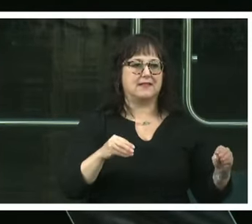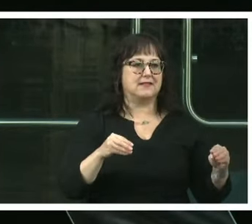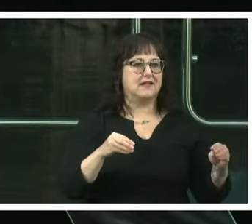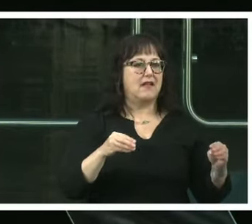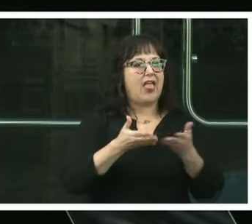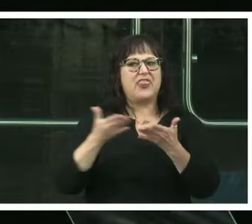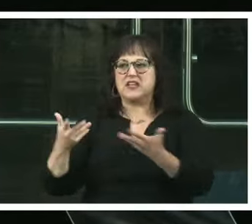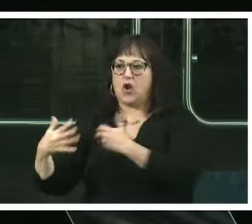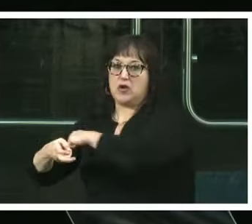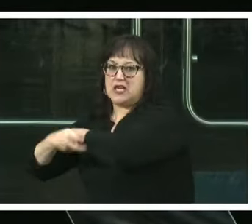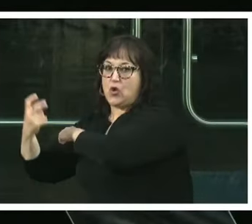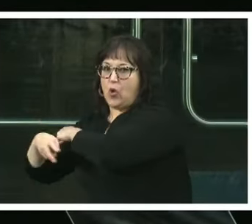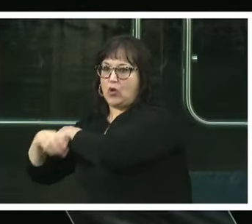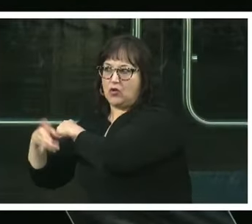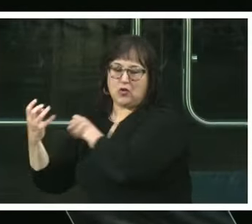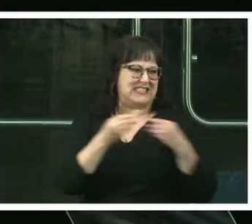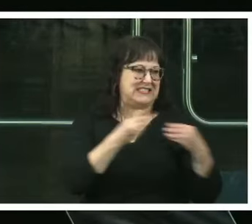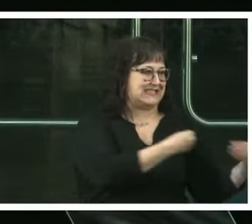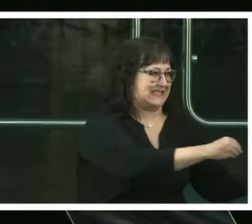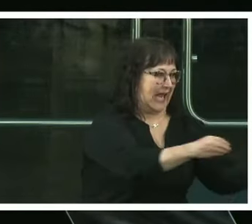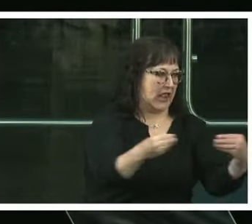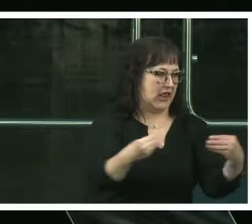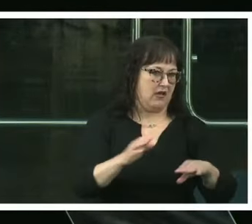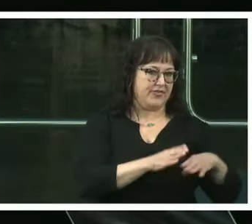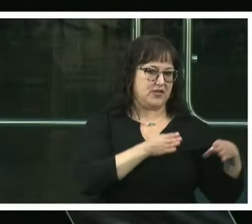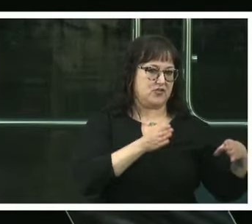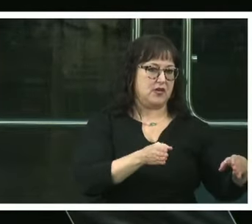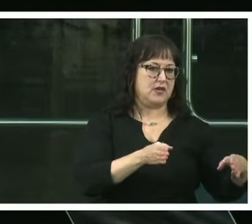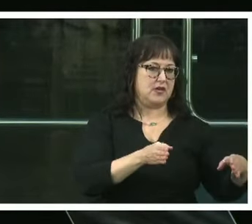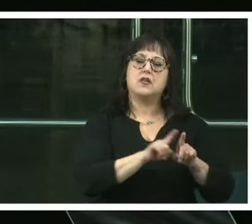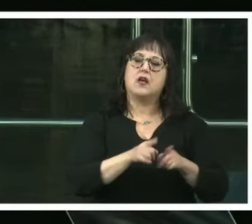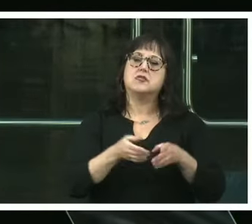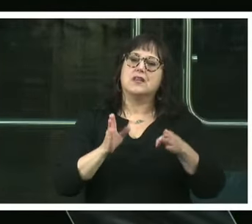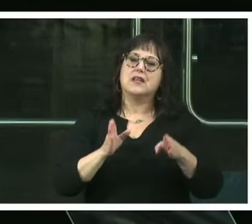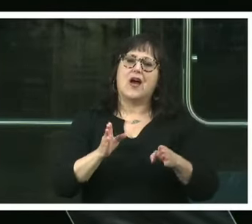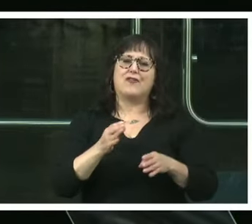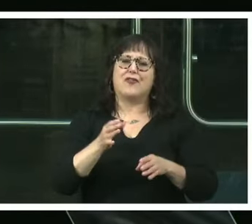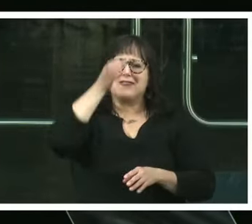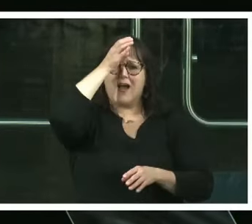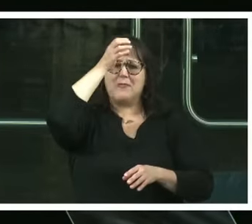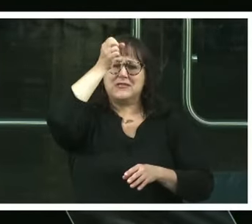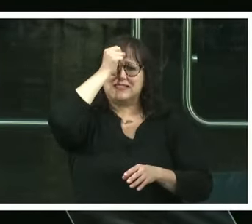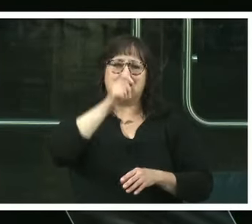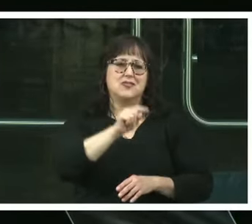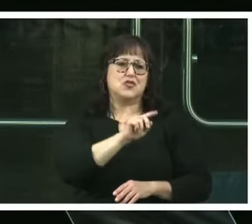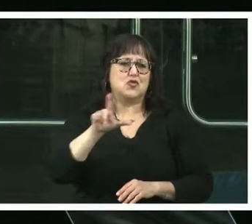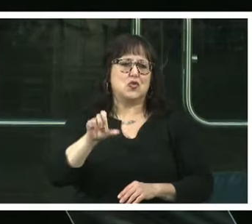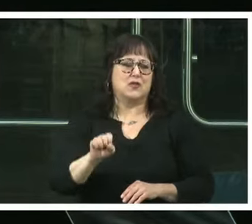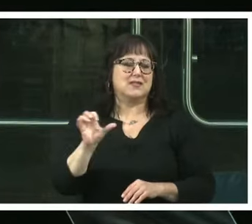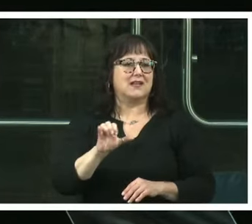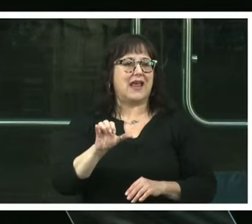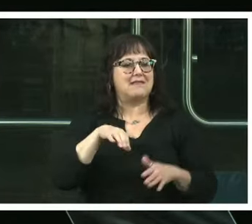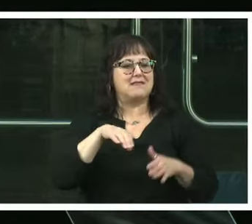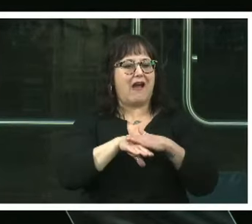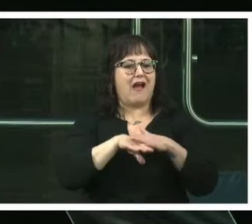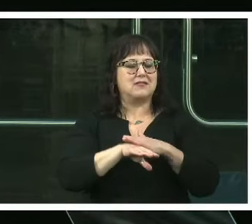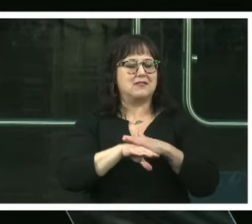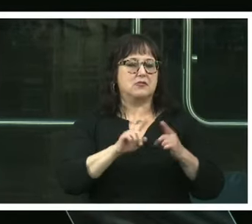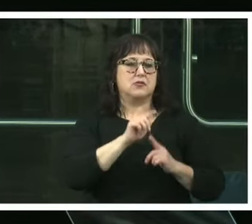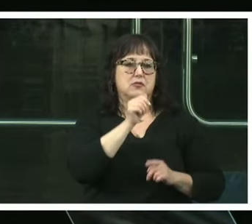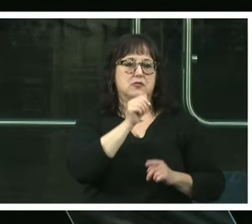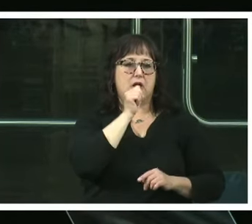our streets, and to allow for common sense tools like access to private security